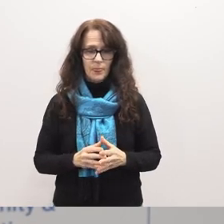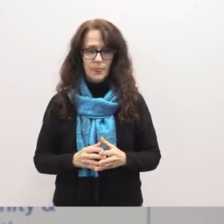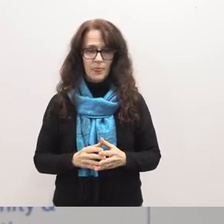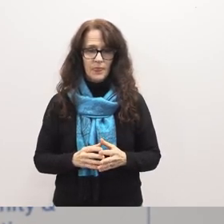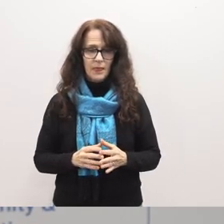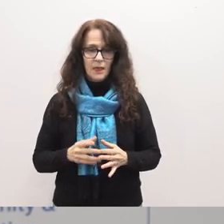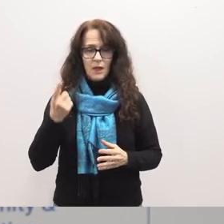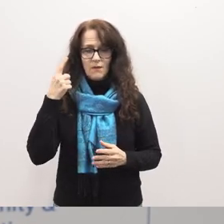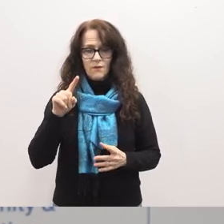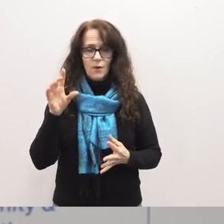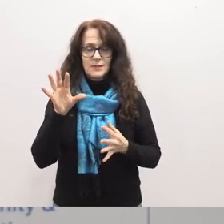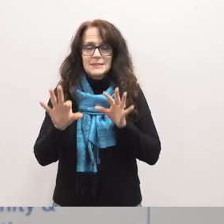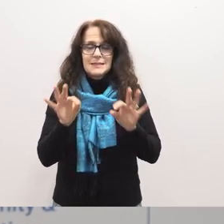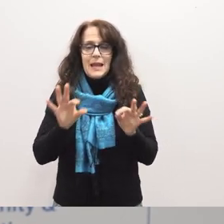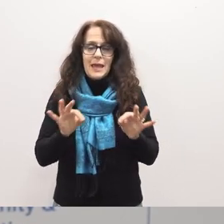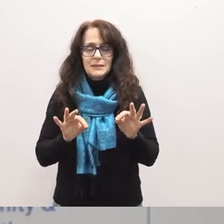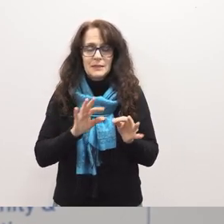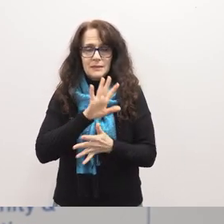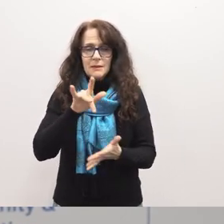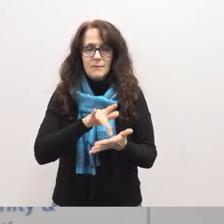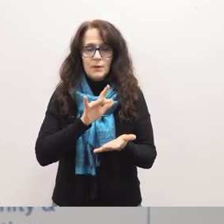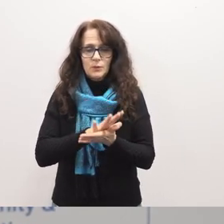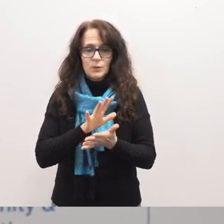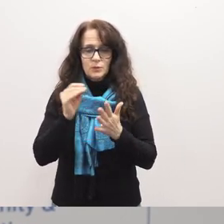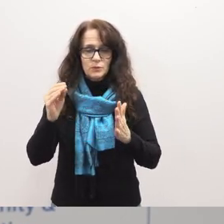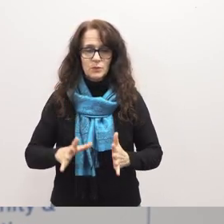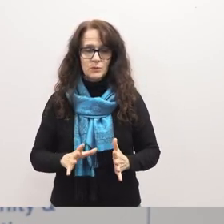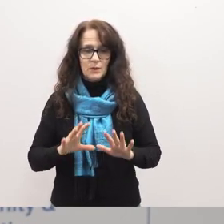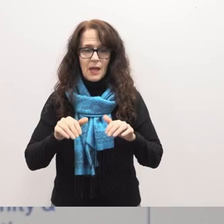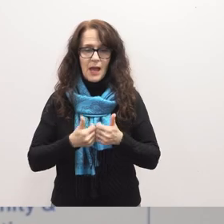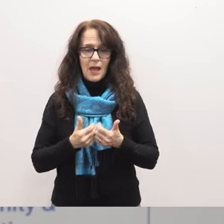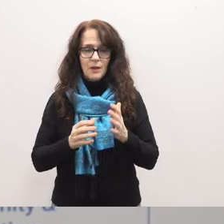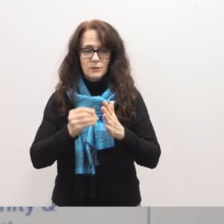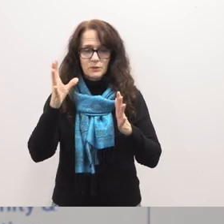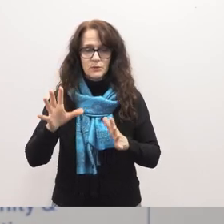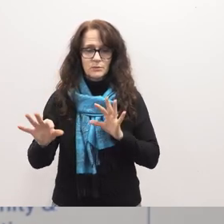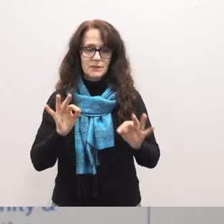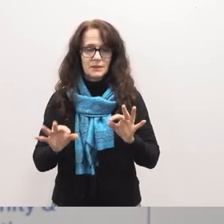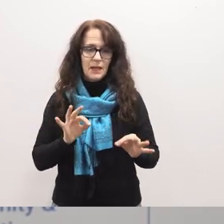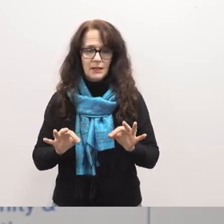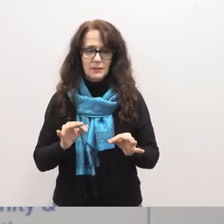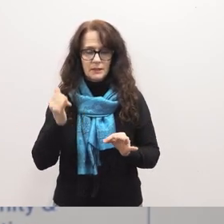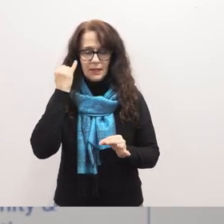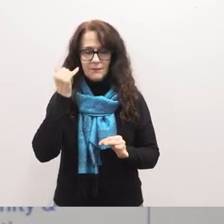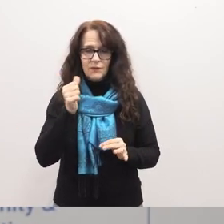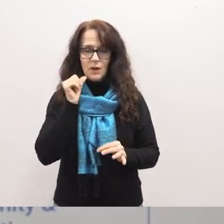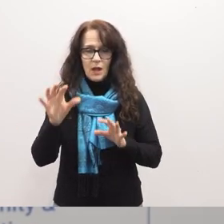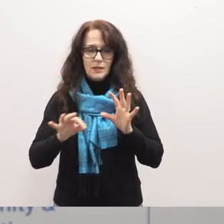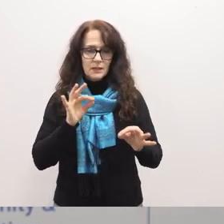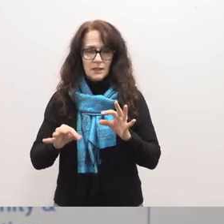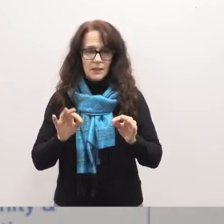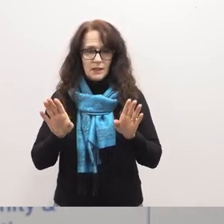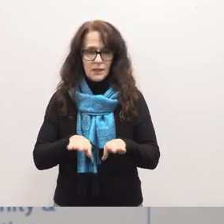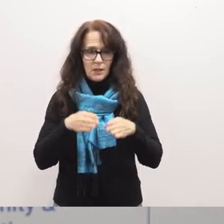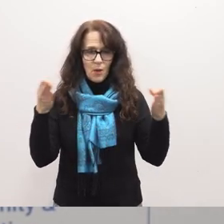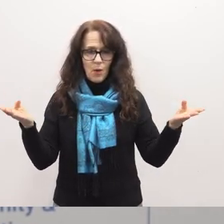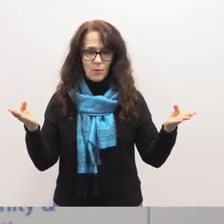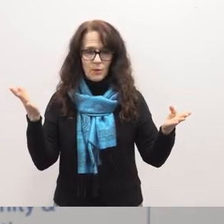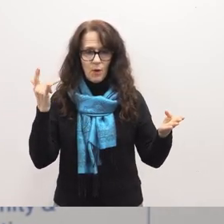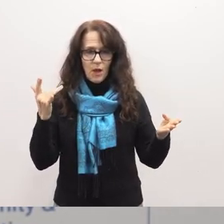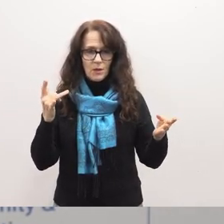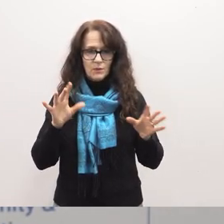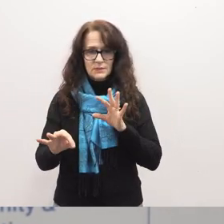It's for selected middle school students. The question is, how will students be selected? And if they're not selected and it's open to everyone, why do we